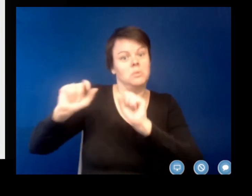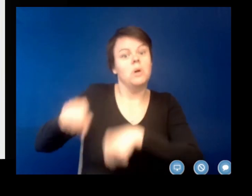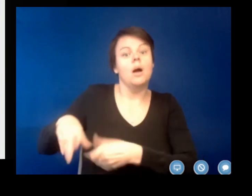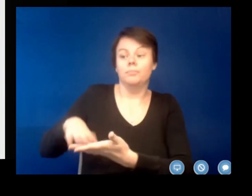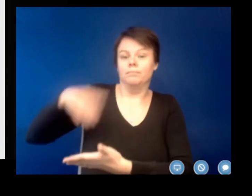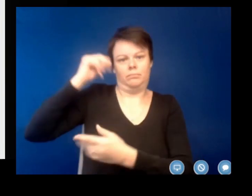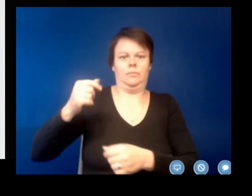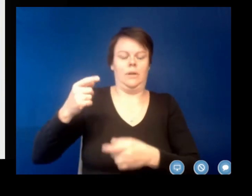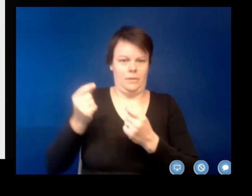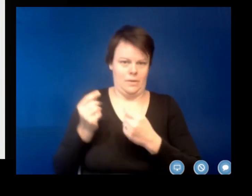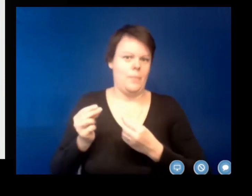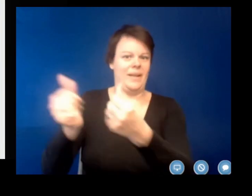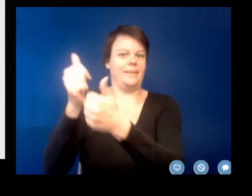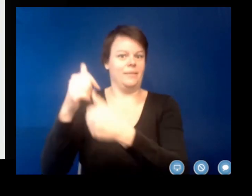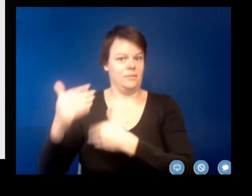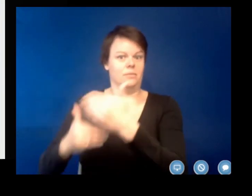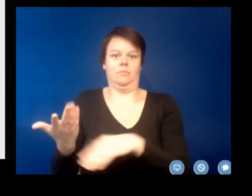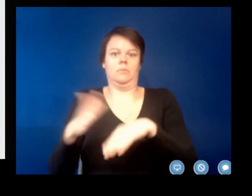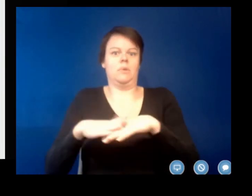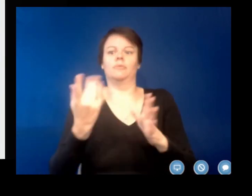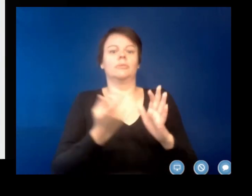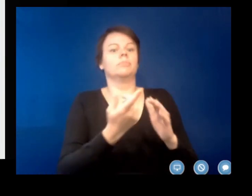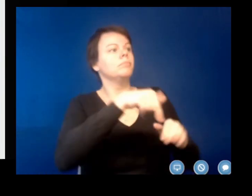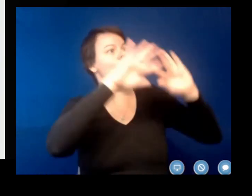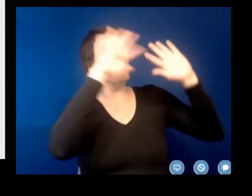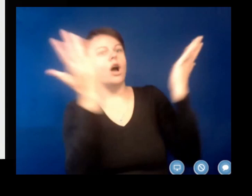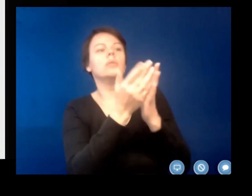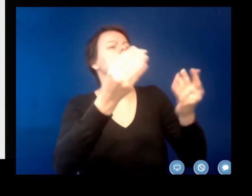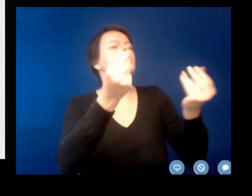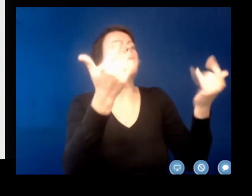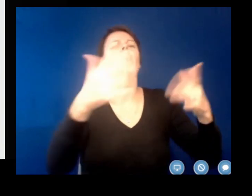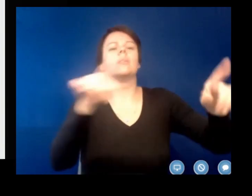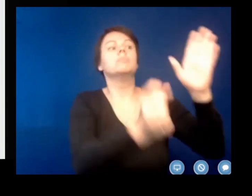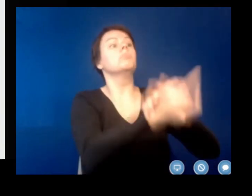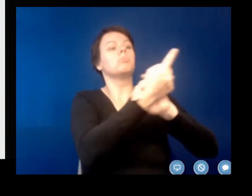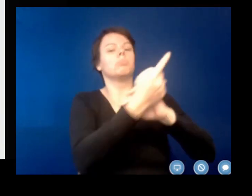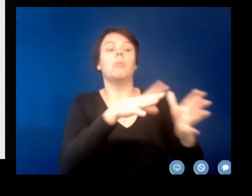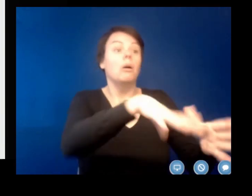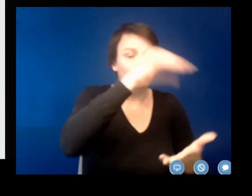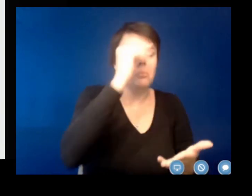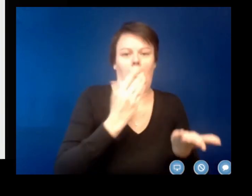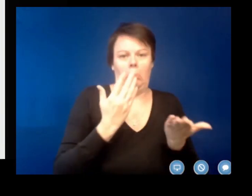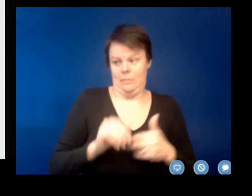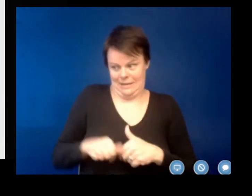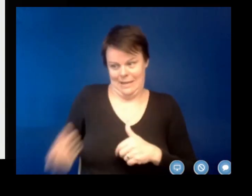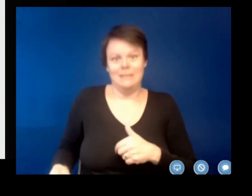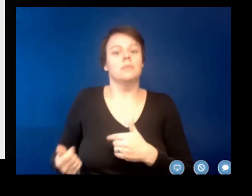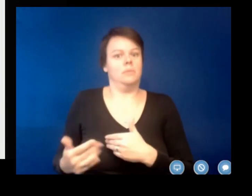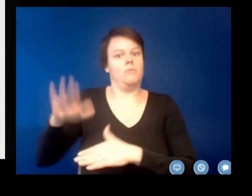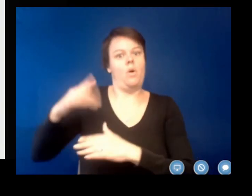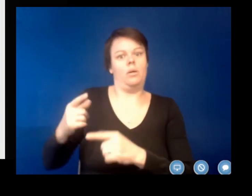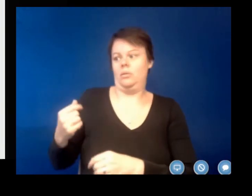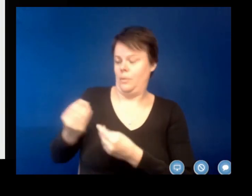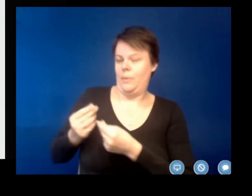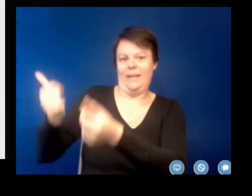easily. So what takes place in your vicinity, in your neighborhood, can be learned much quicker than what takes